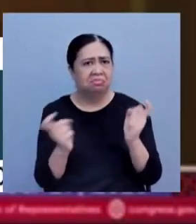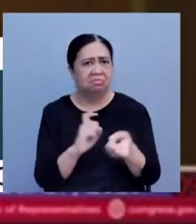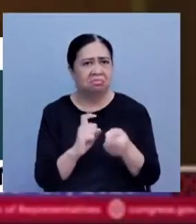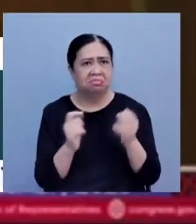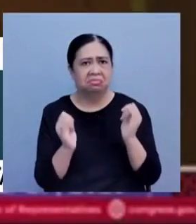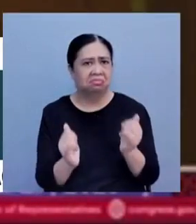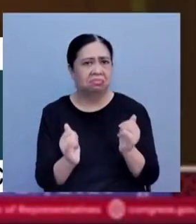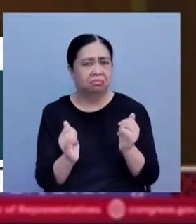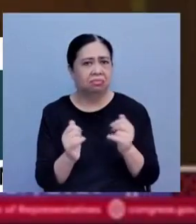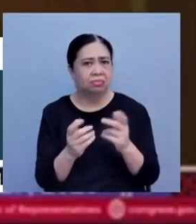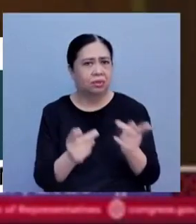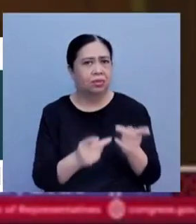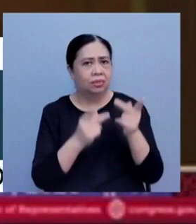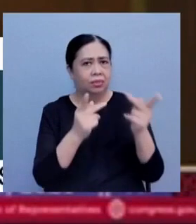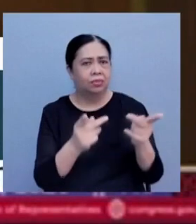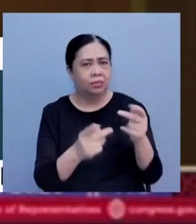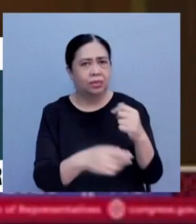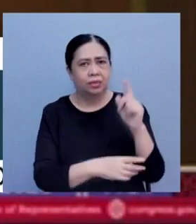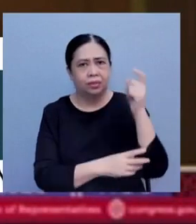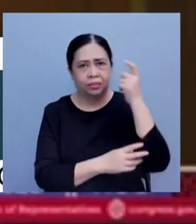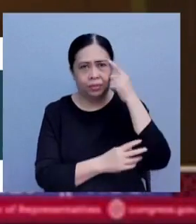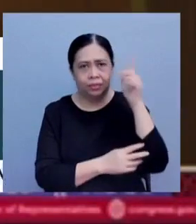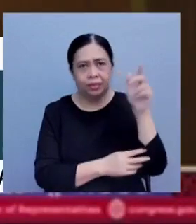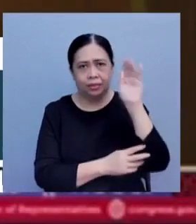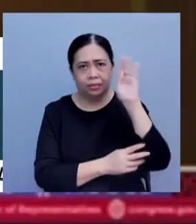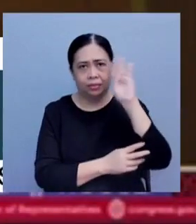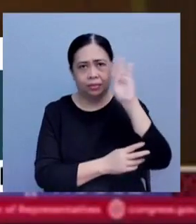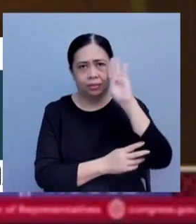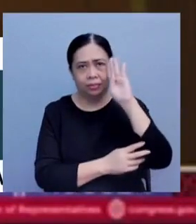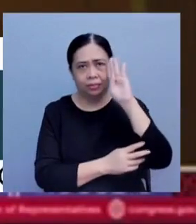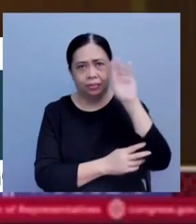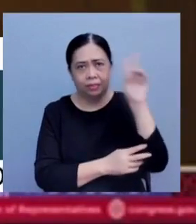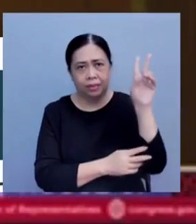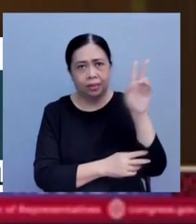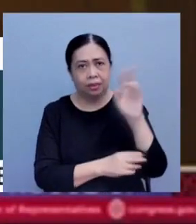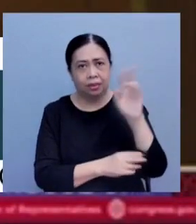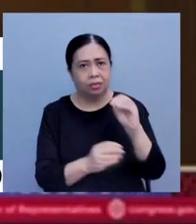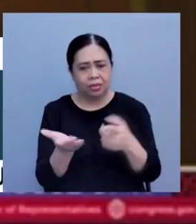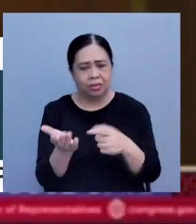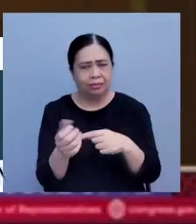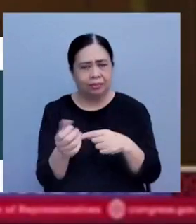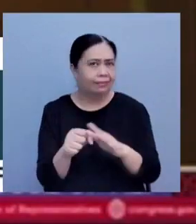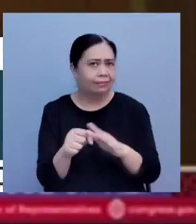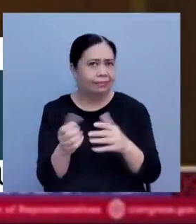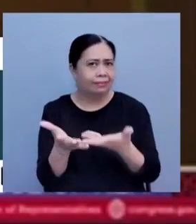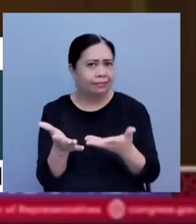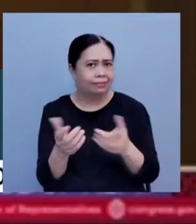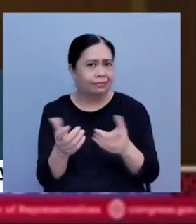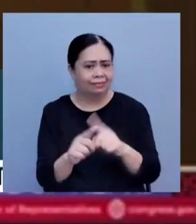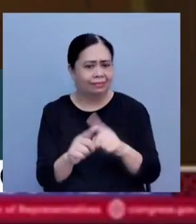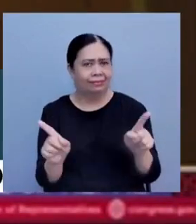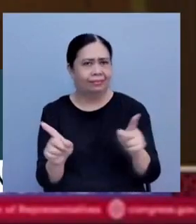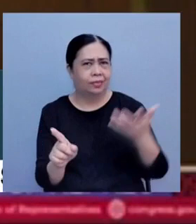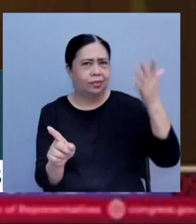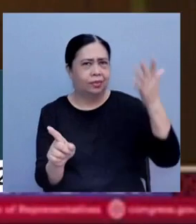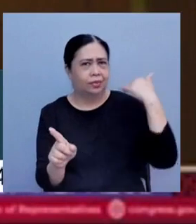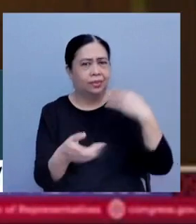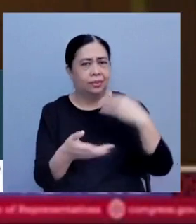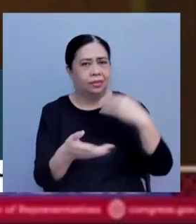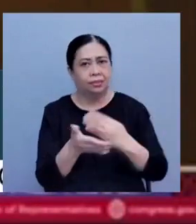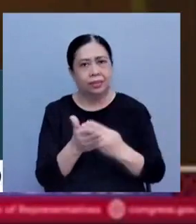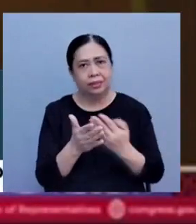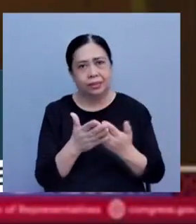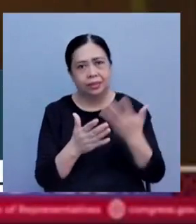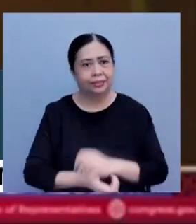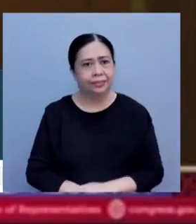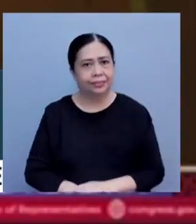na pinanukala ng Administrasyong Marcos at walang substansyal na kaibahan sa mga budget ng mga nakaraang taon.